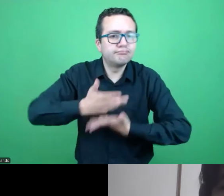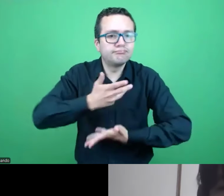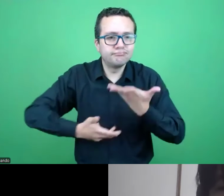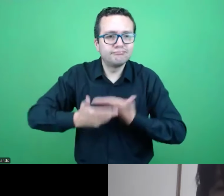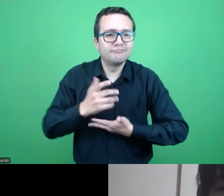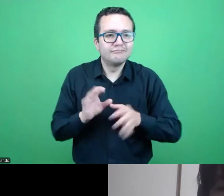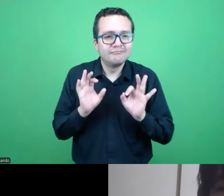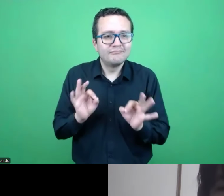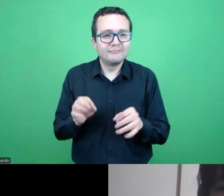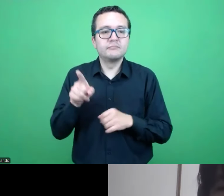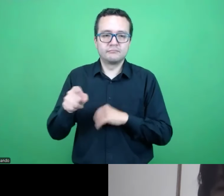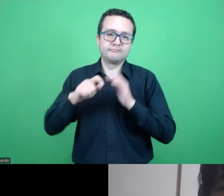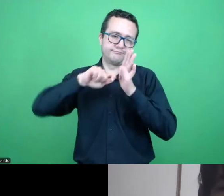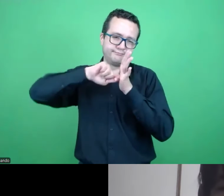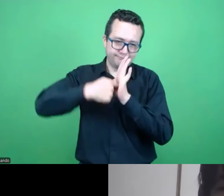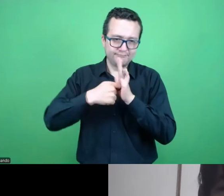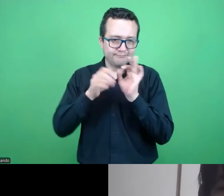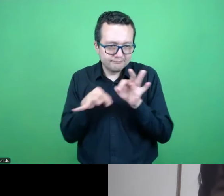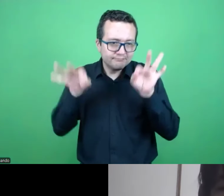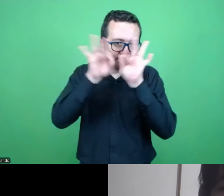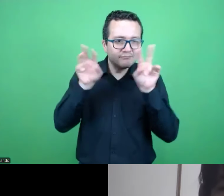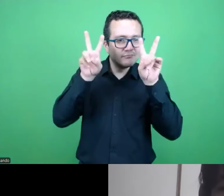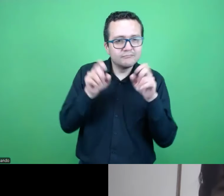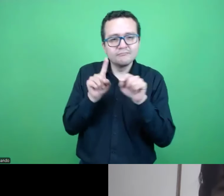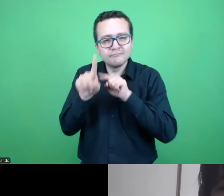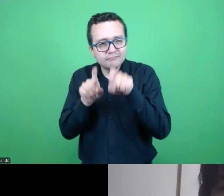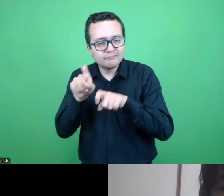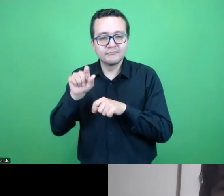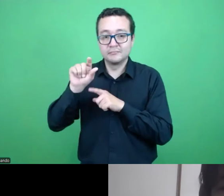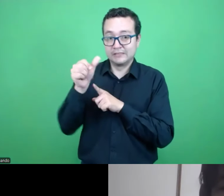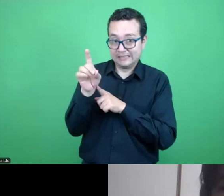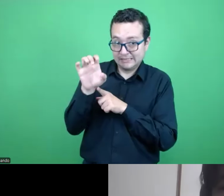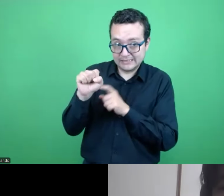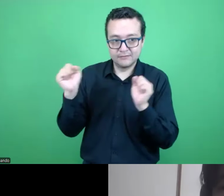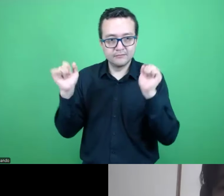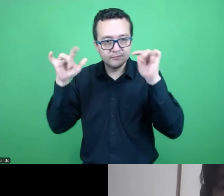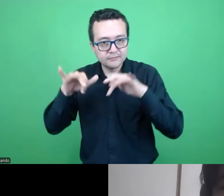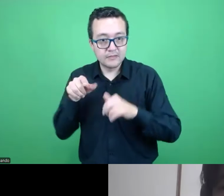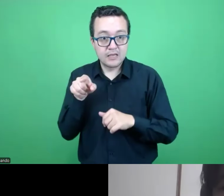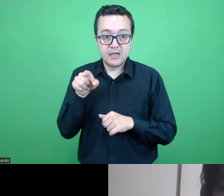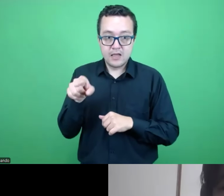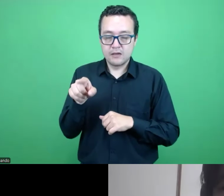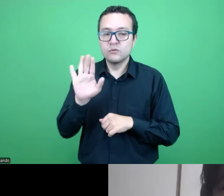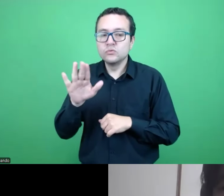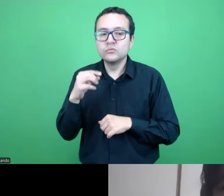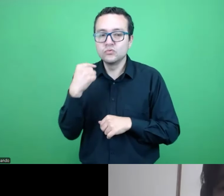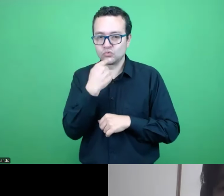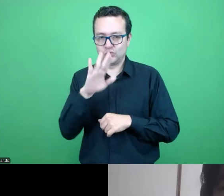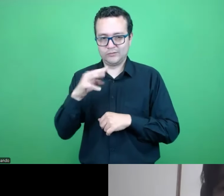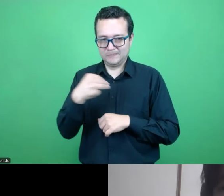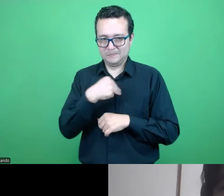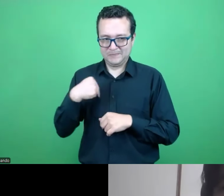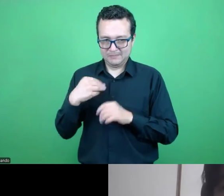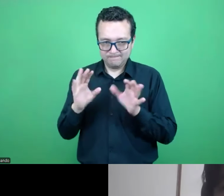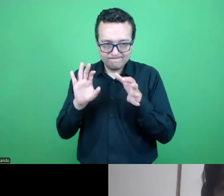summit itself and with the members, the charter was created. I will put in the link right